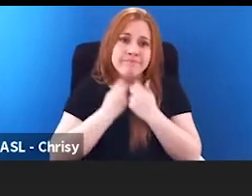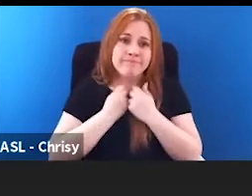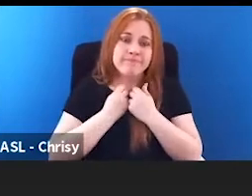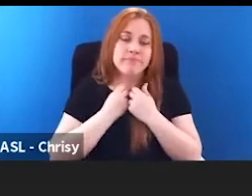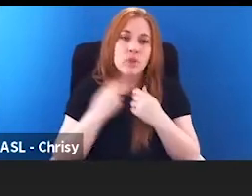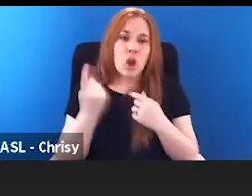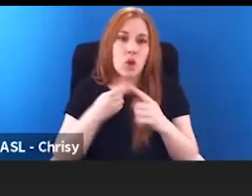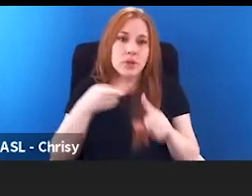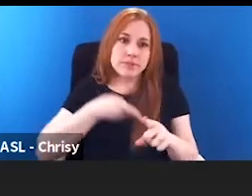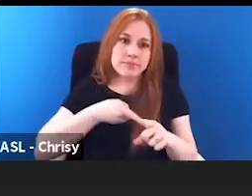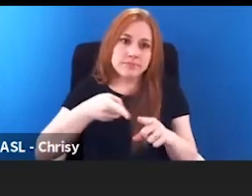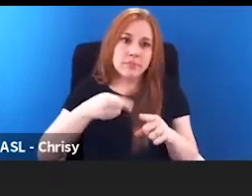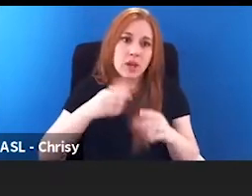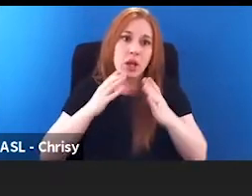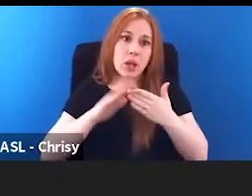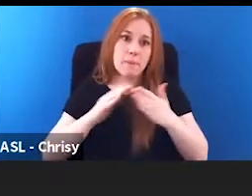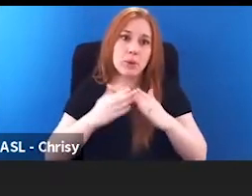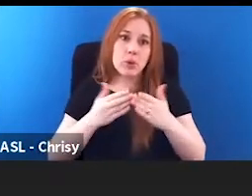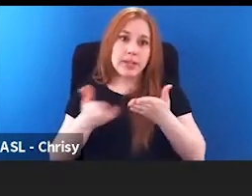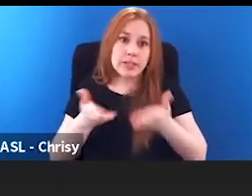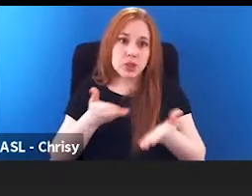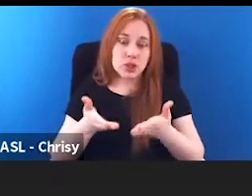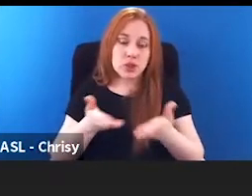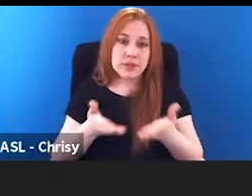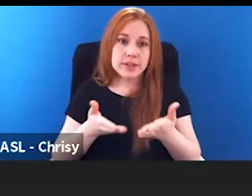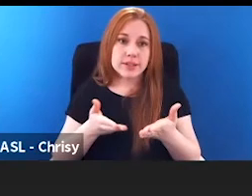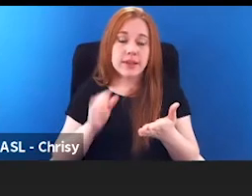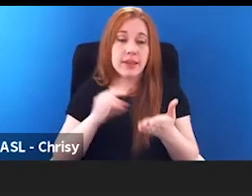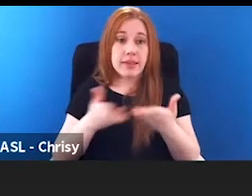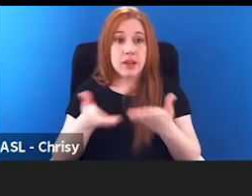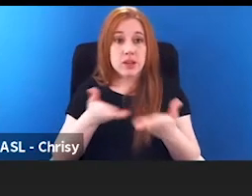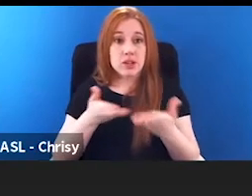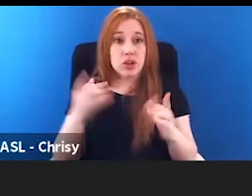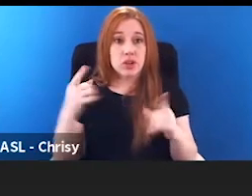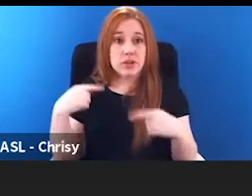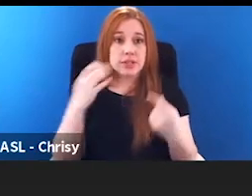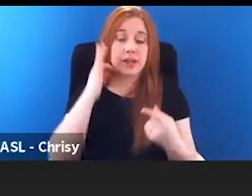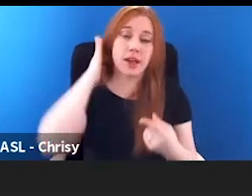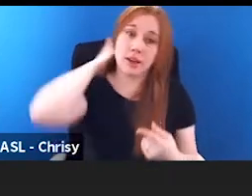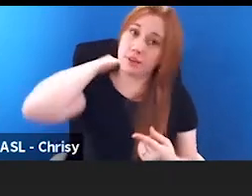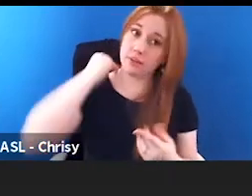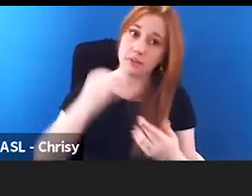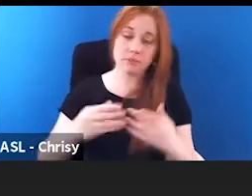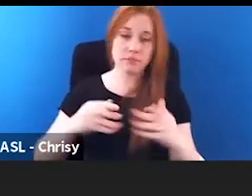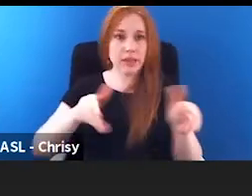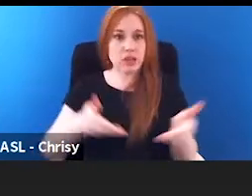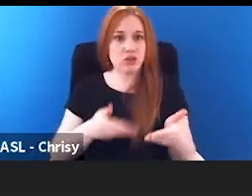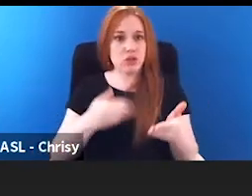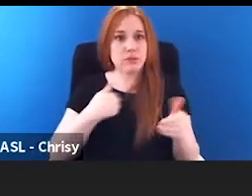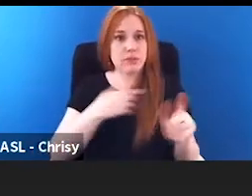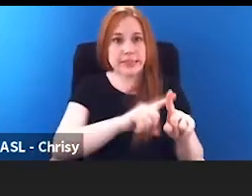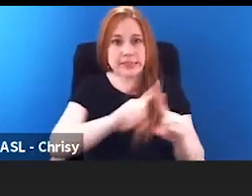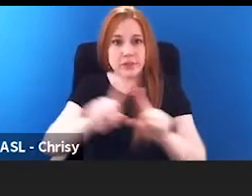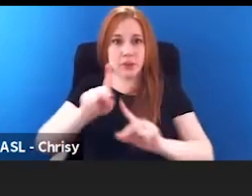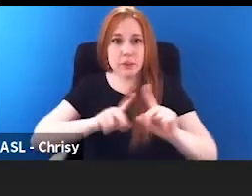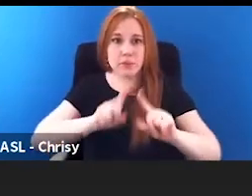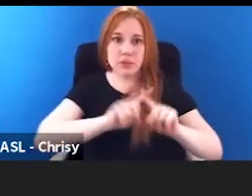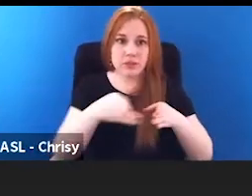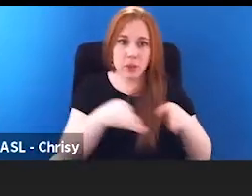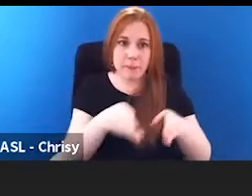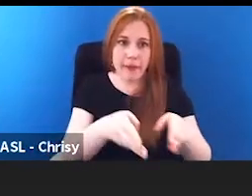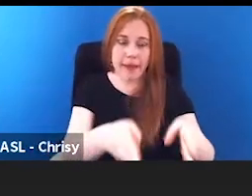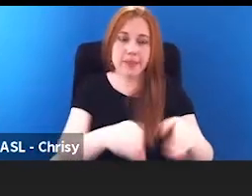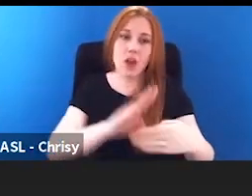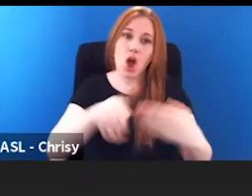of community service, and that service has kind of introduced me to different people and different paths, but they all lead back